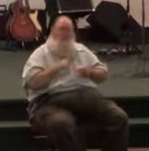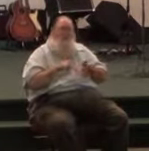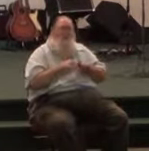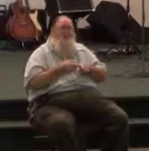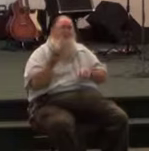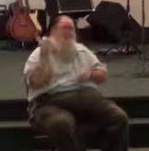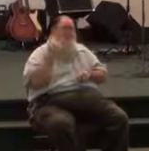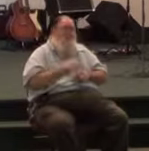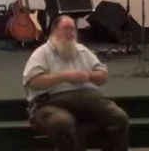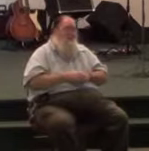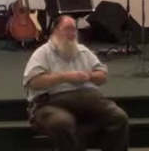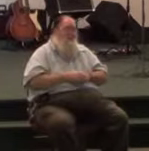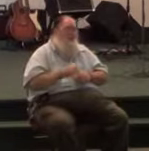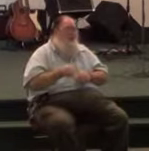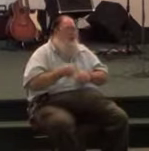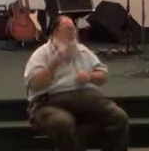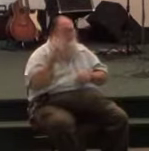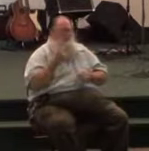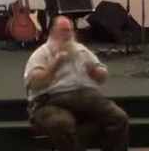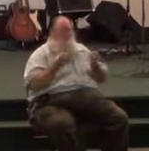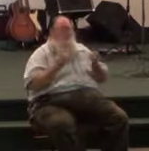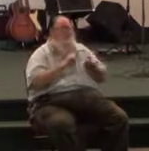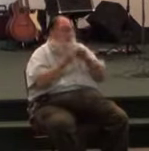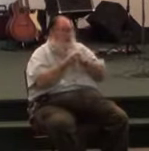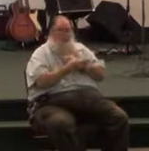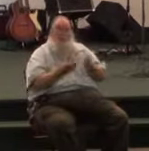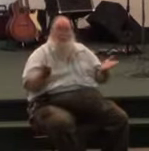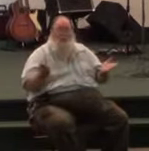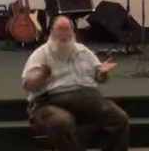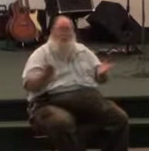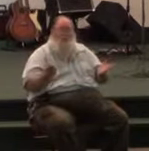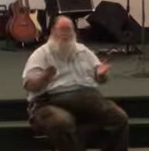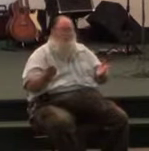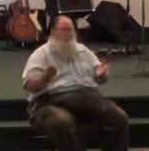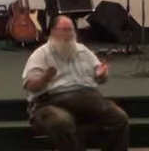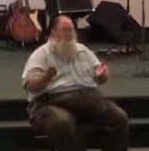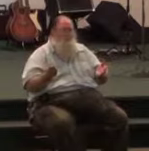have seen so much change in you all since you've come here. It just blows me away.